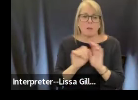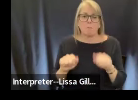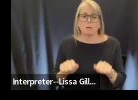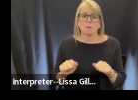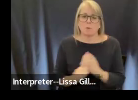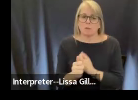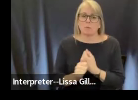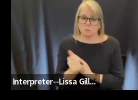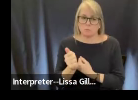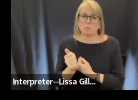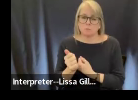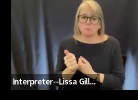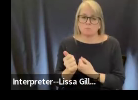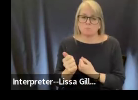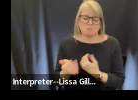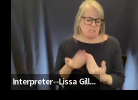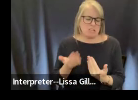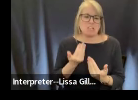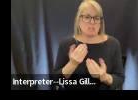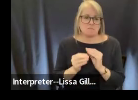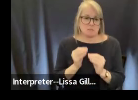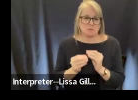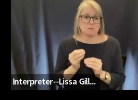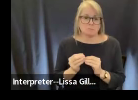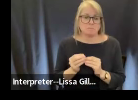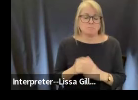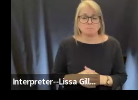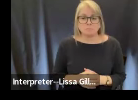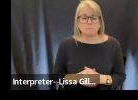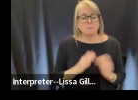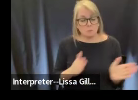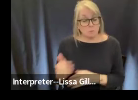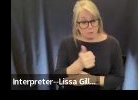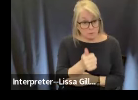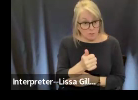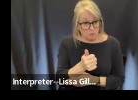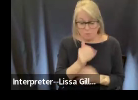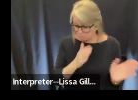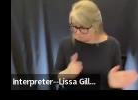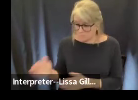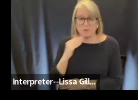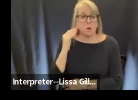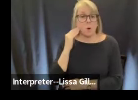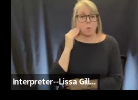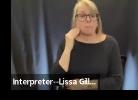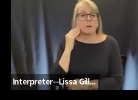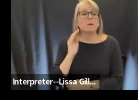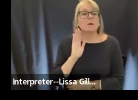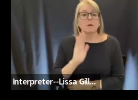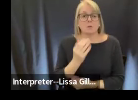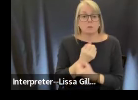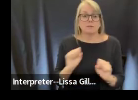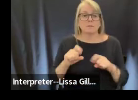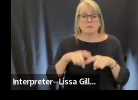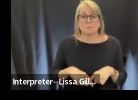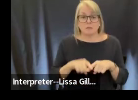can very easily be remedied and prevented. So preparing yourself and your home, your safety depends, of course, on your reaction to emergency,